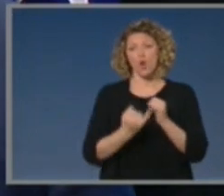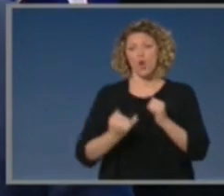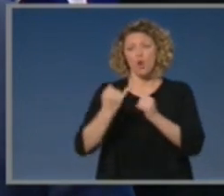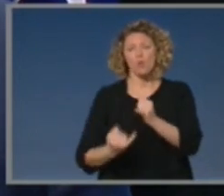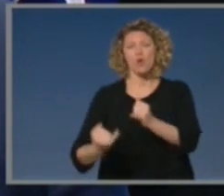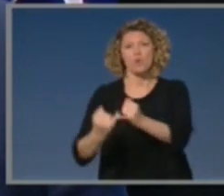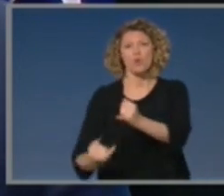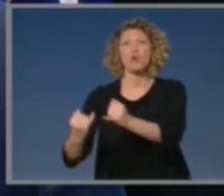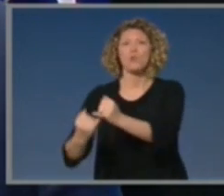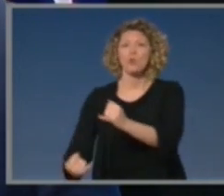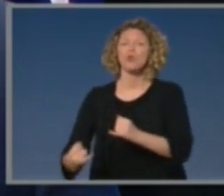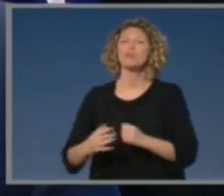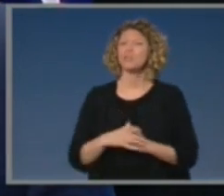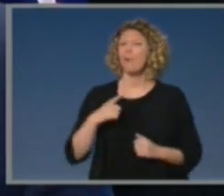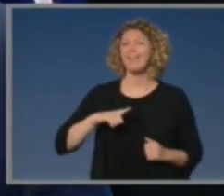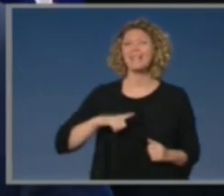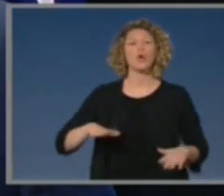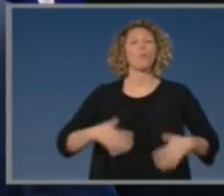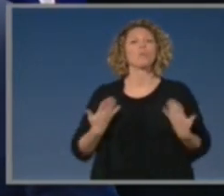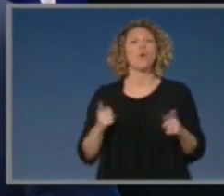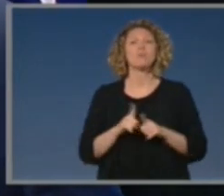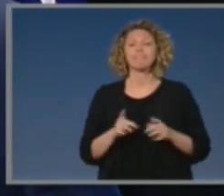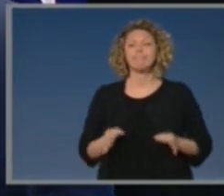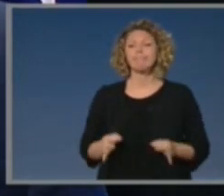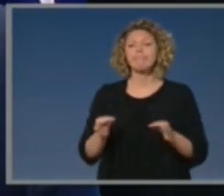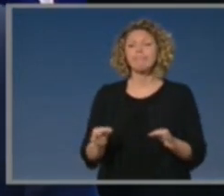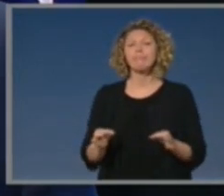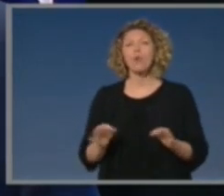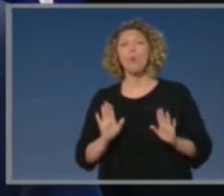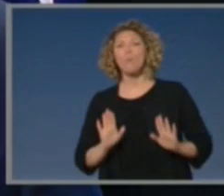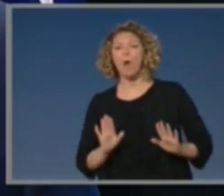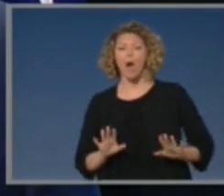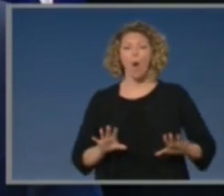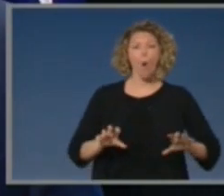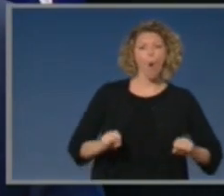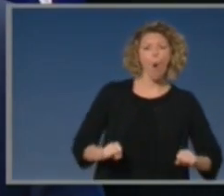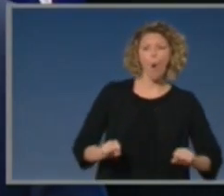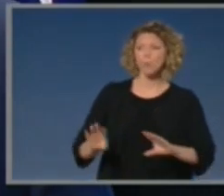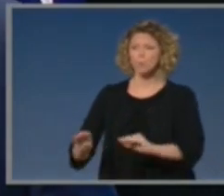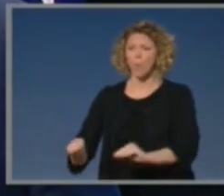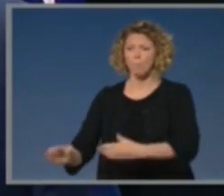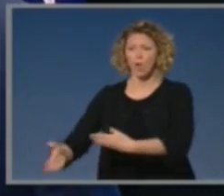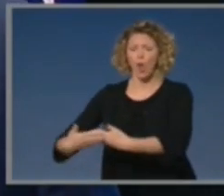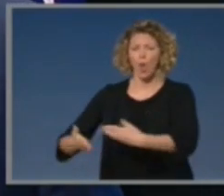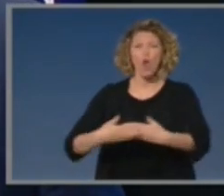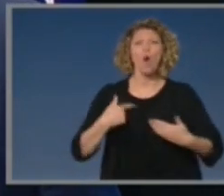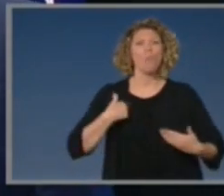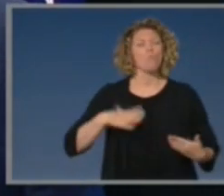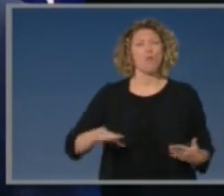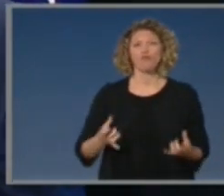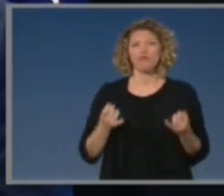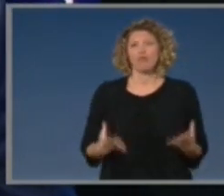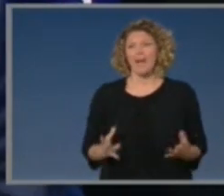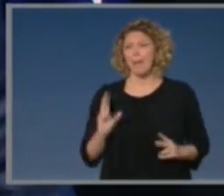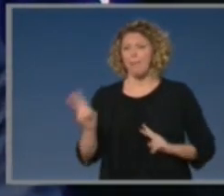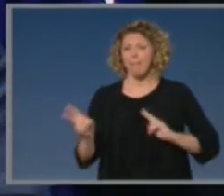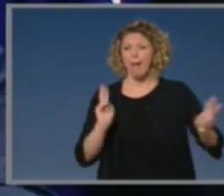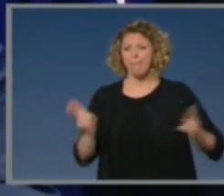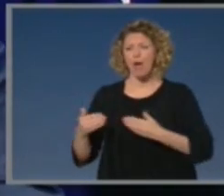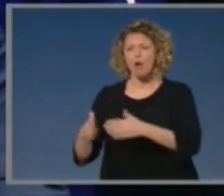not seeking to delay any time at all in terms of trying to get things moving again, but we must be able to move